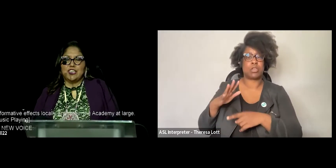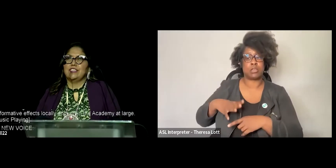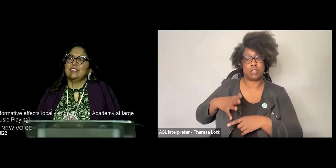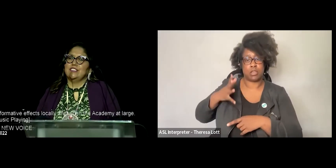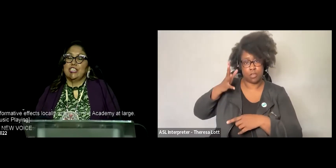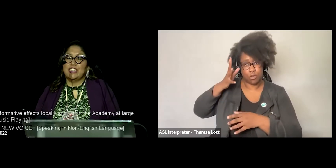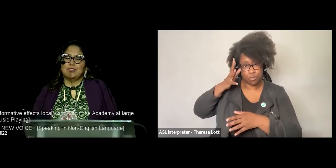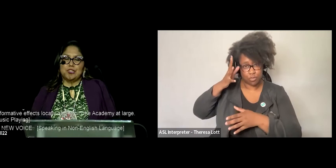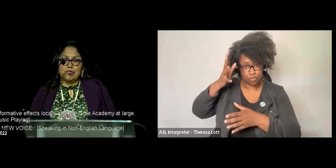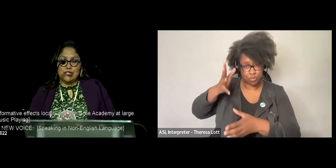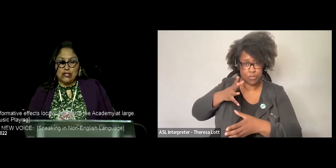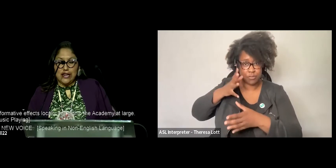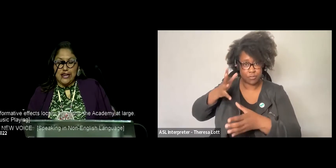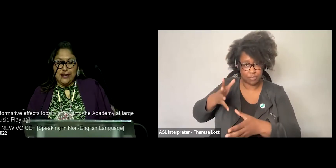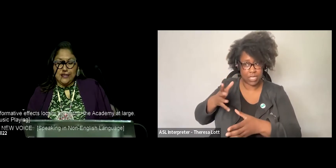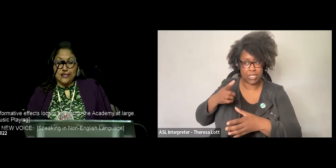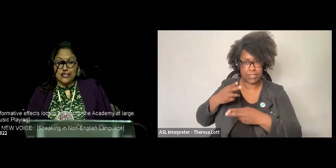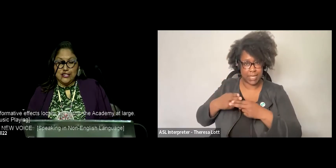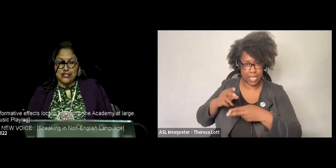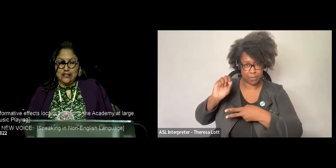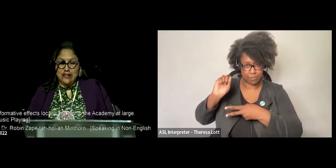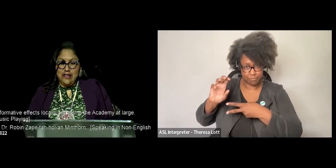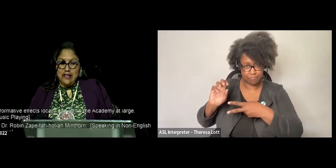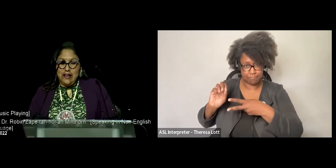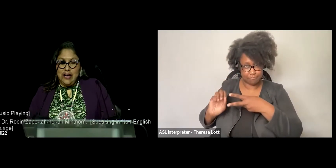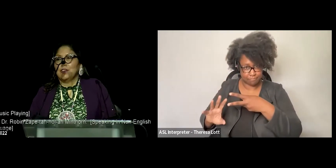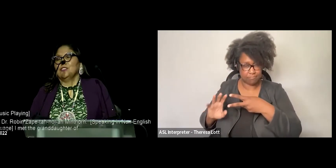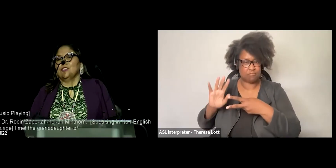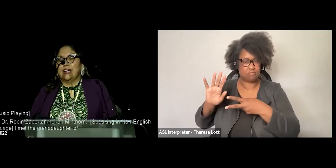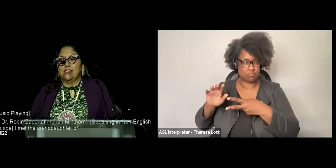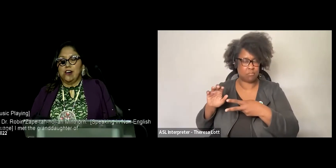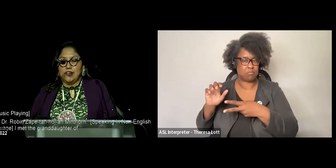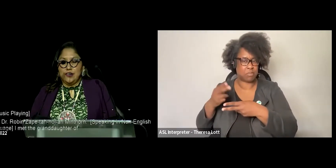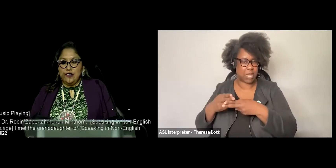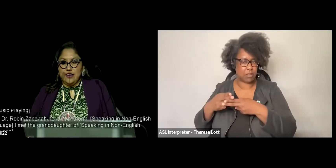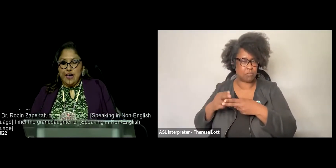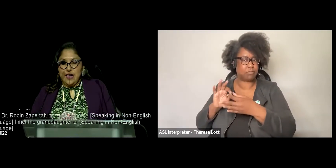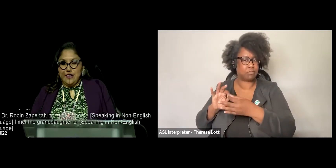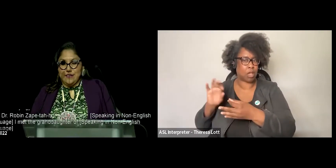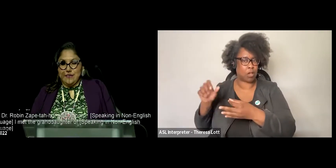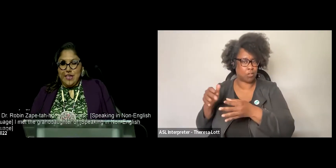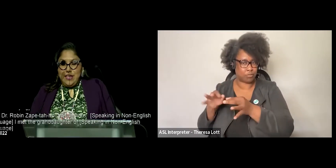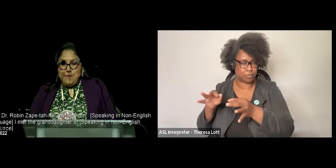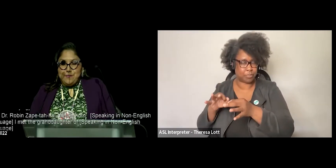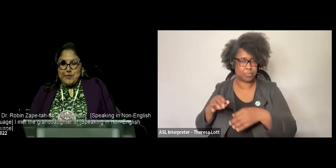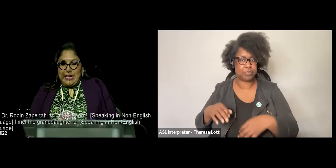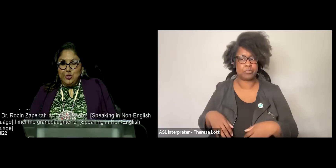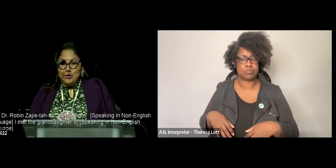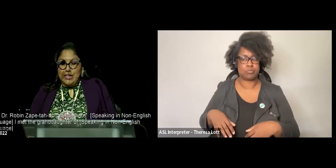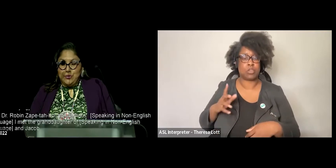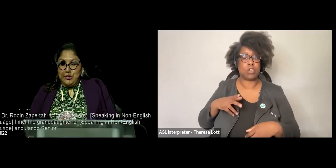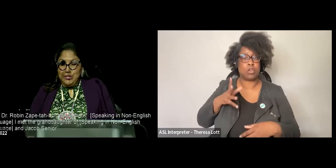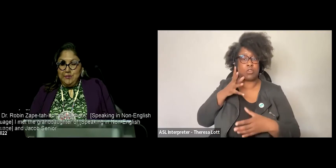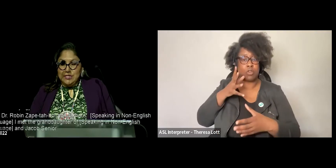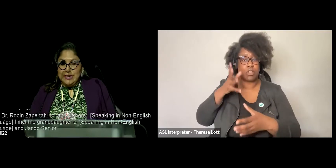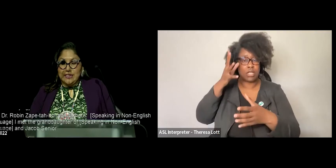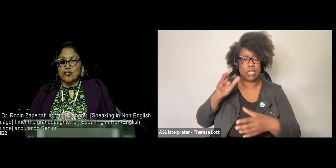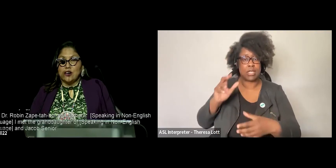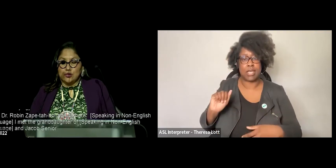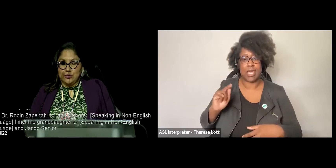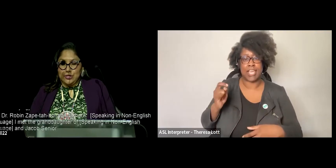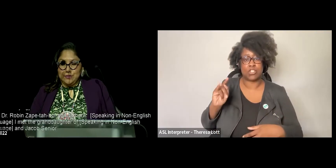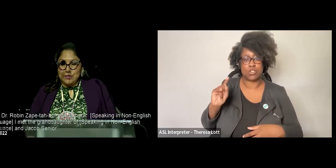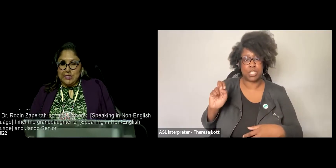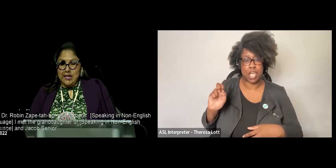and Jacob Sherwood Sotai, Sr. I'm also the granddaughter of Antoinette Williams